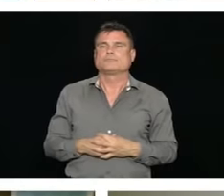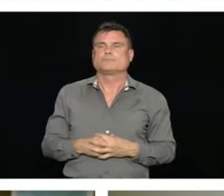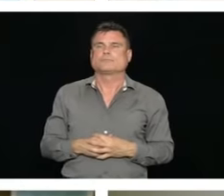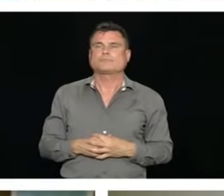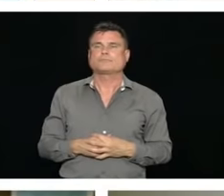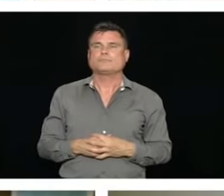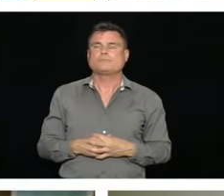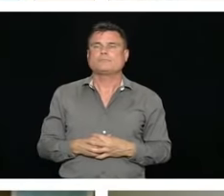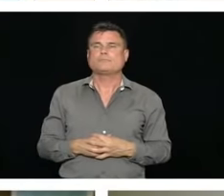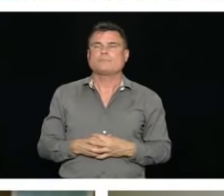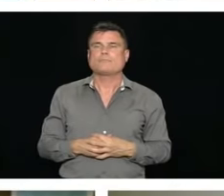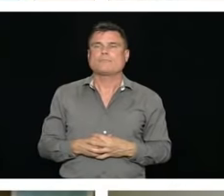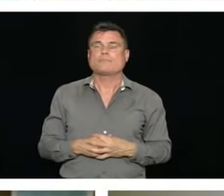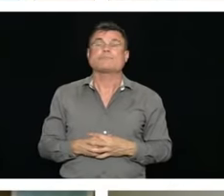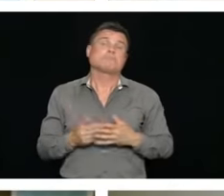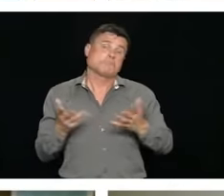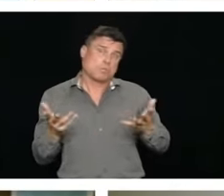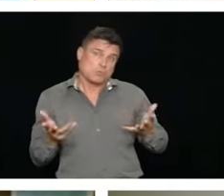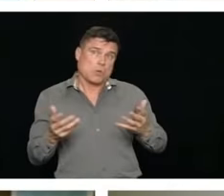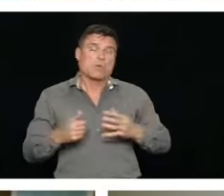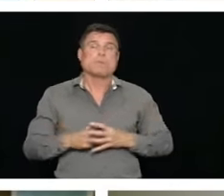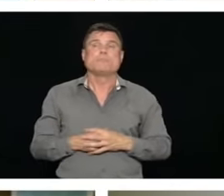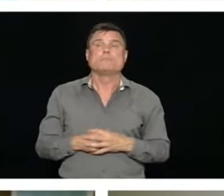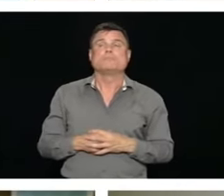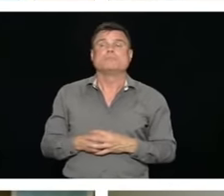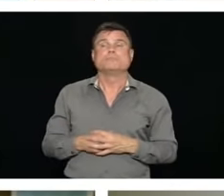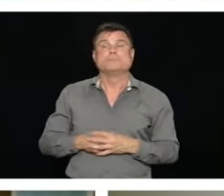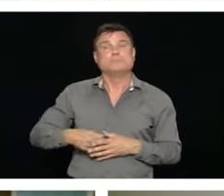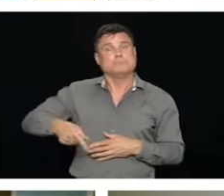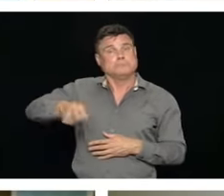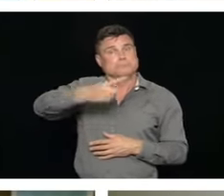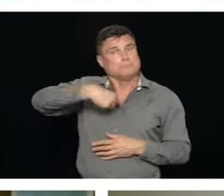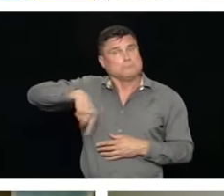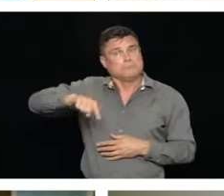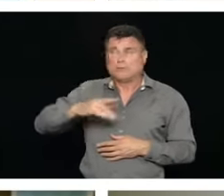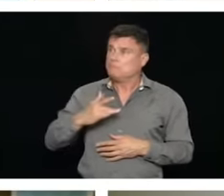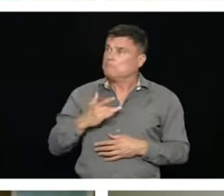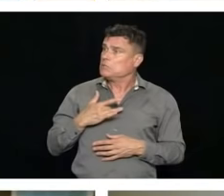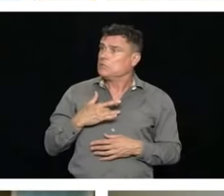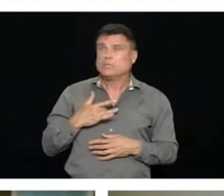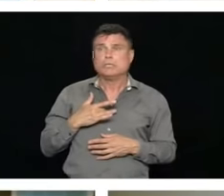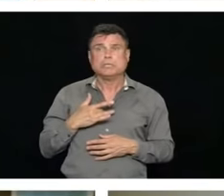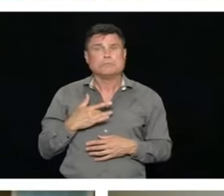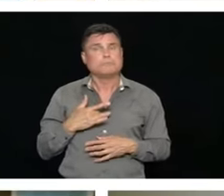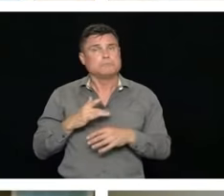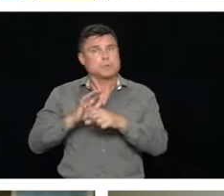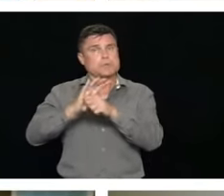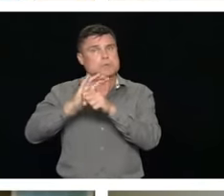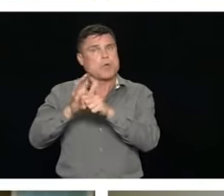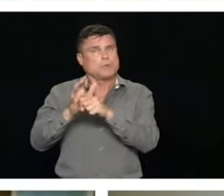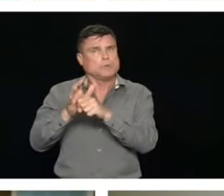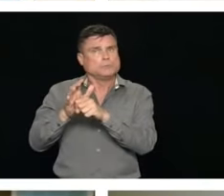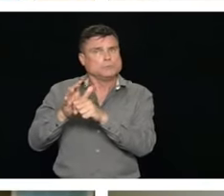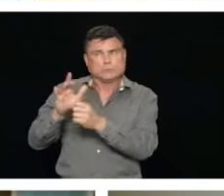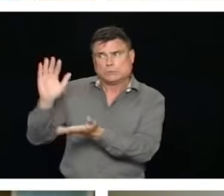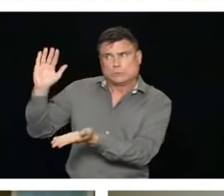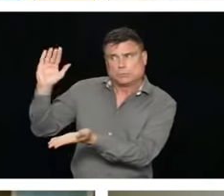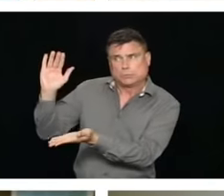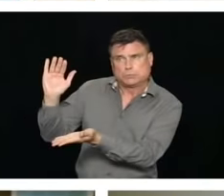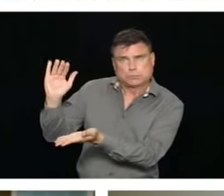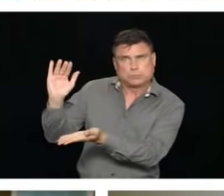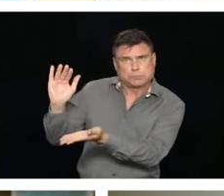stopped. And then third, we needed to make sure that we had everything in place to watch for cases and